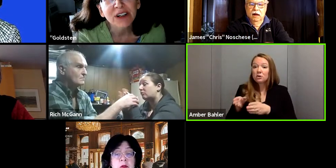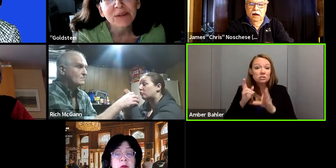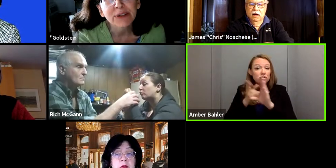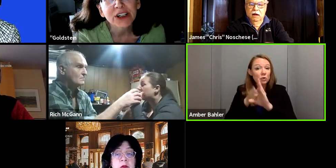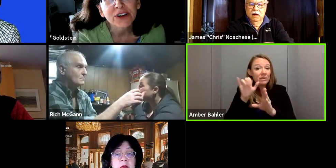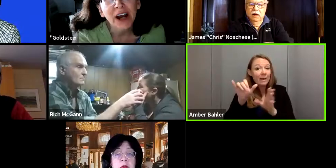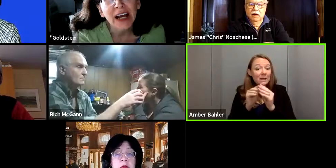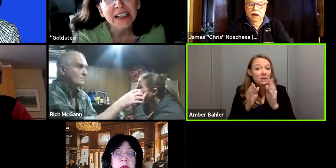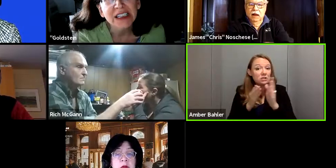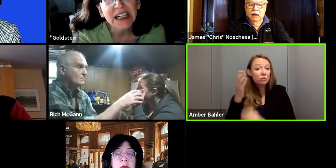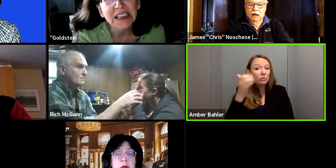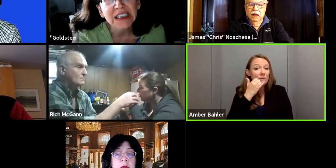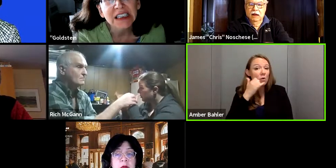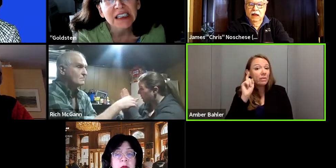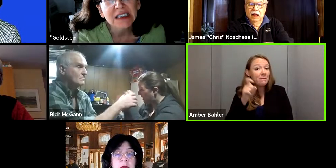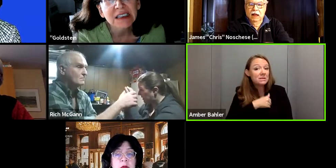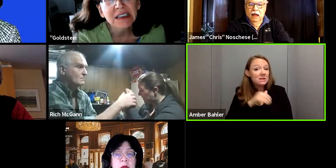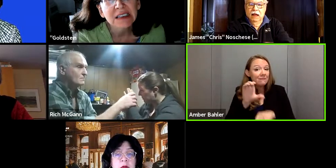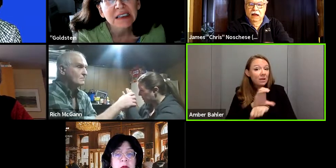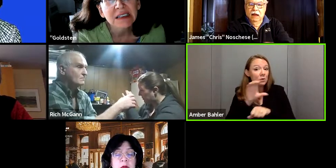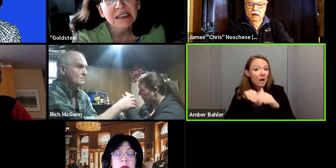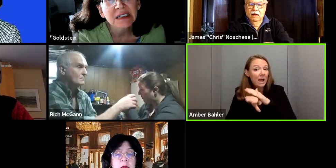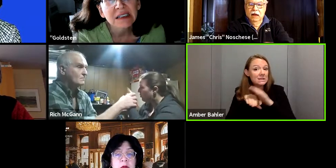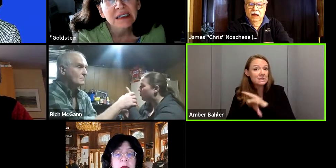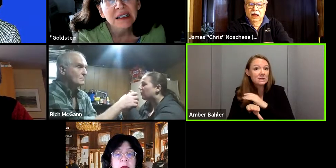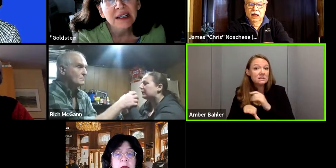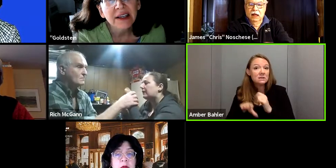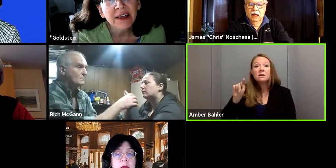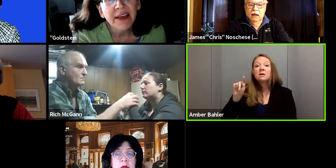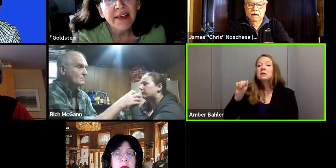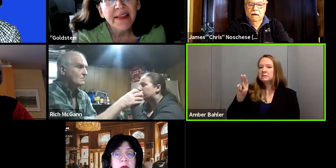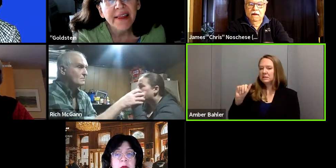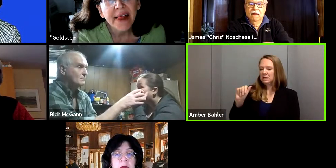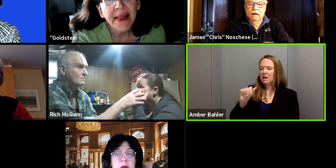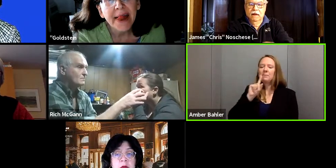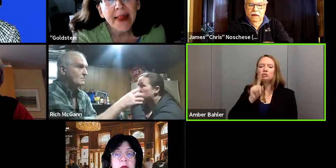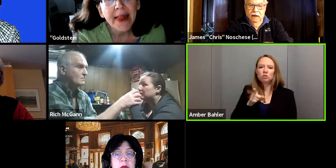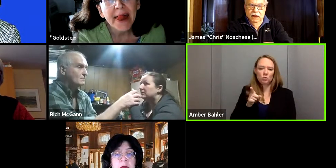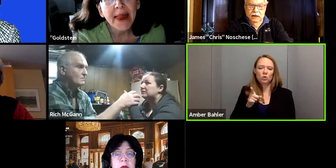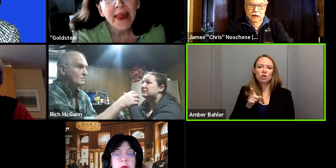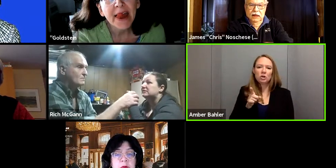to have computer access? I'm sure that they would be able to